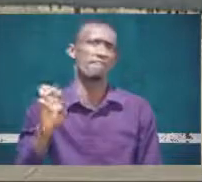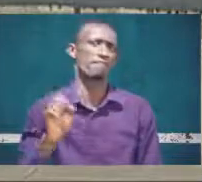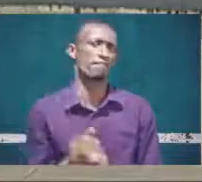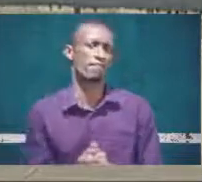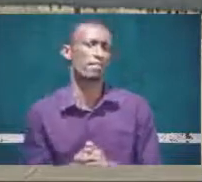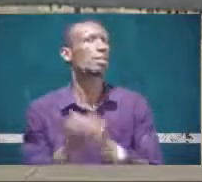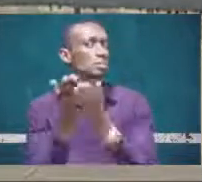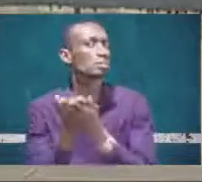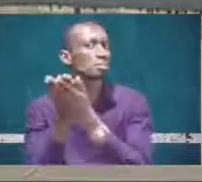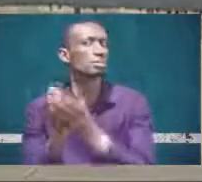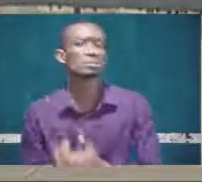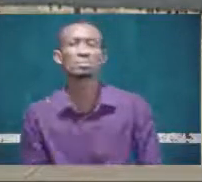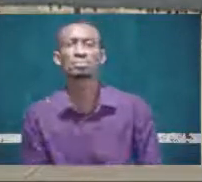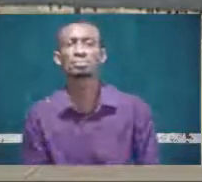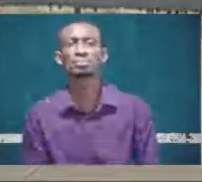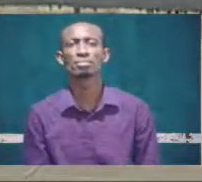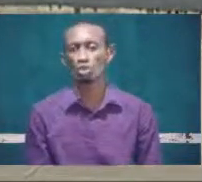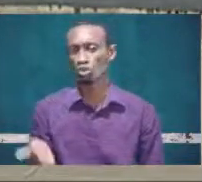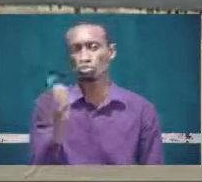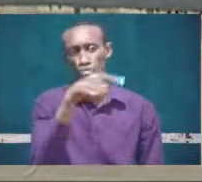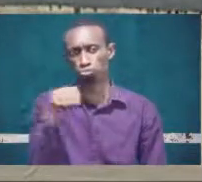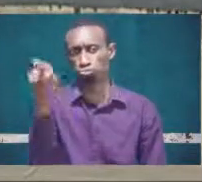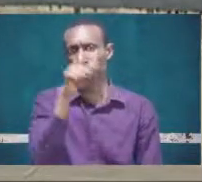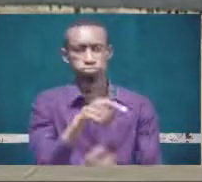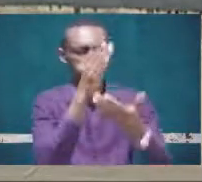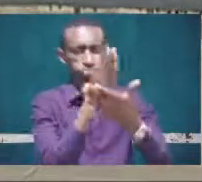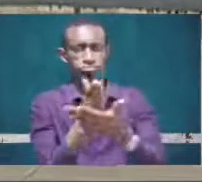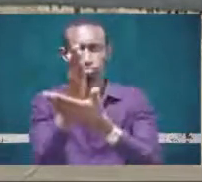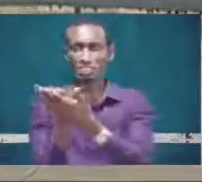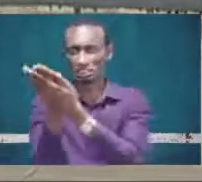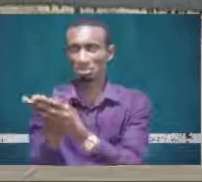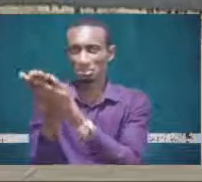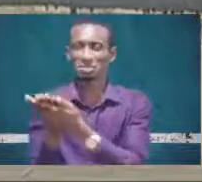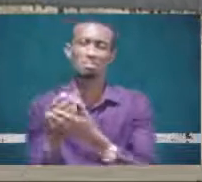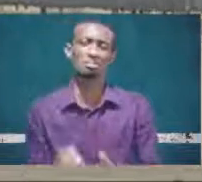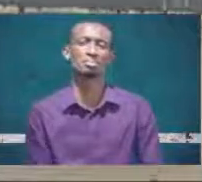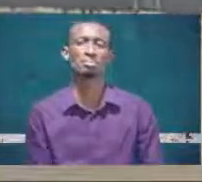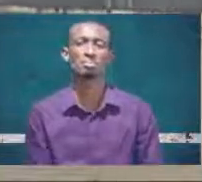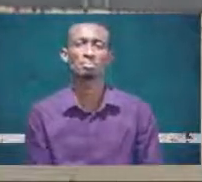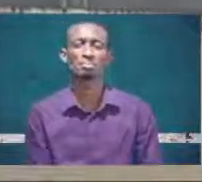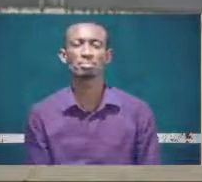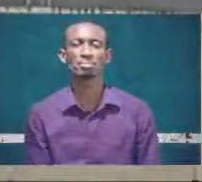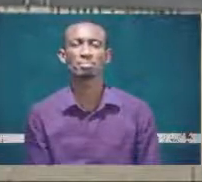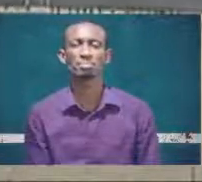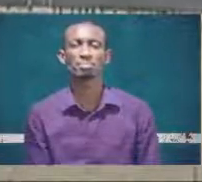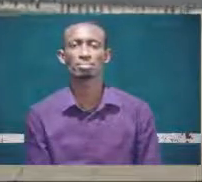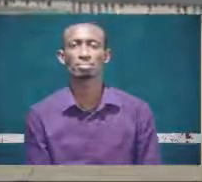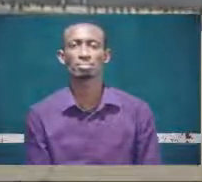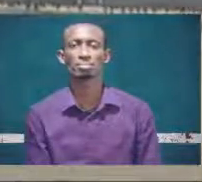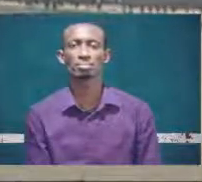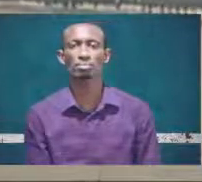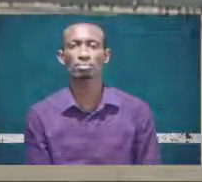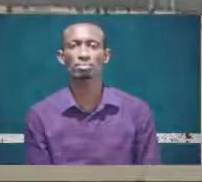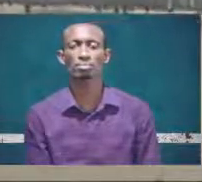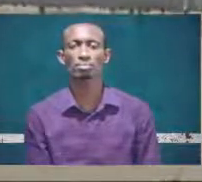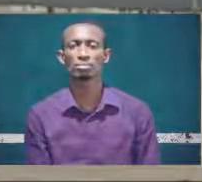other. So those are types of demand. Those are types of demand that we have, and we